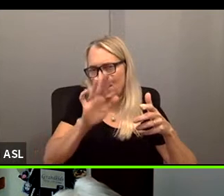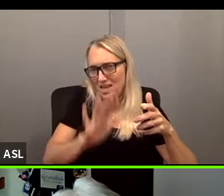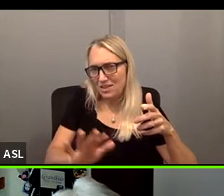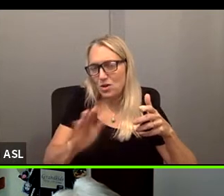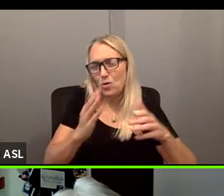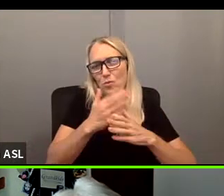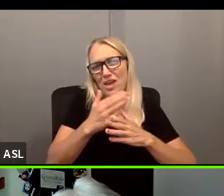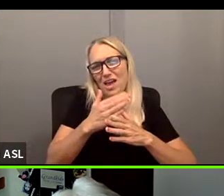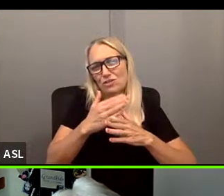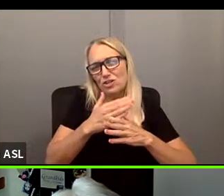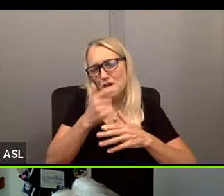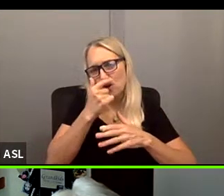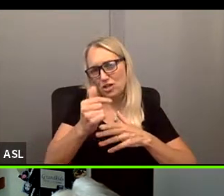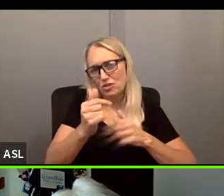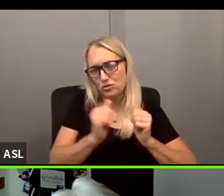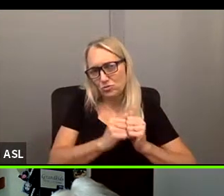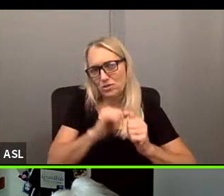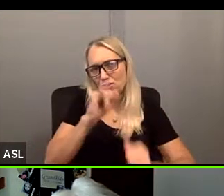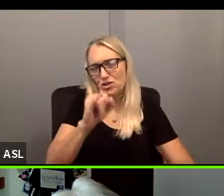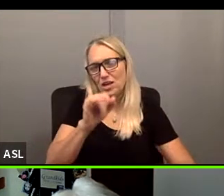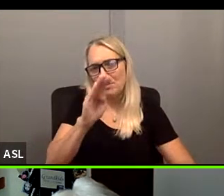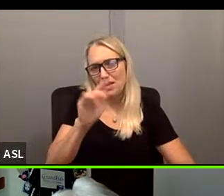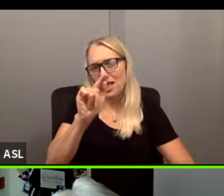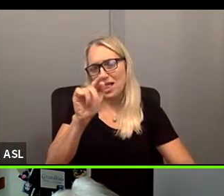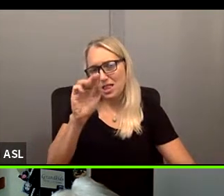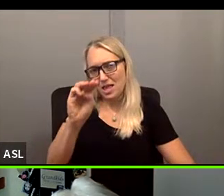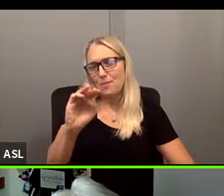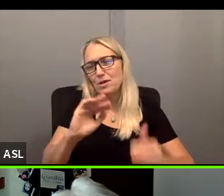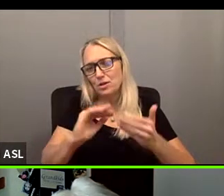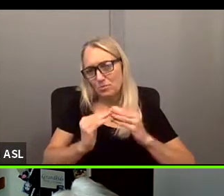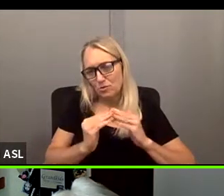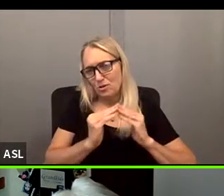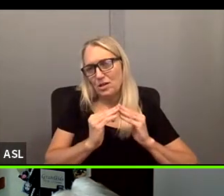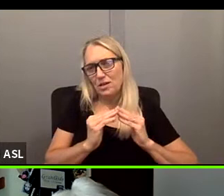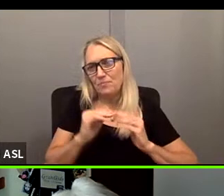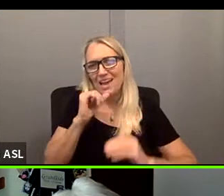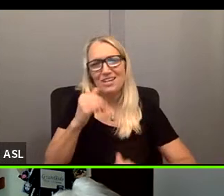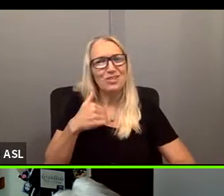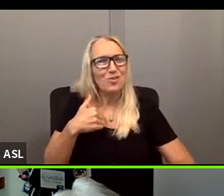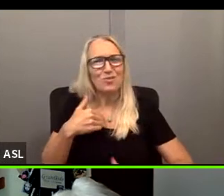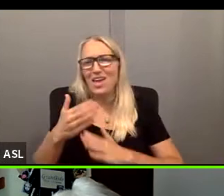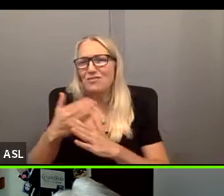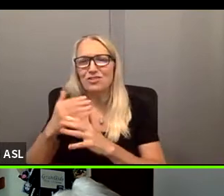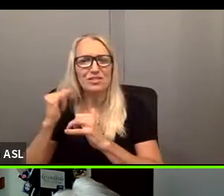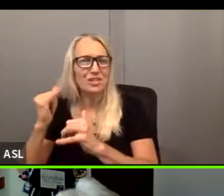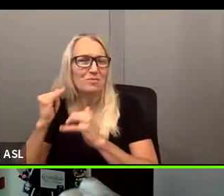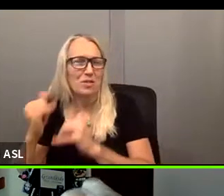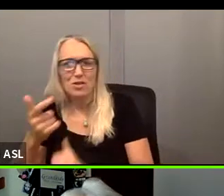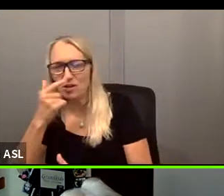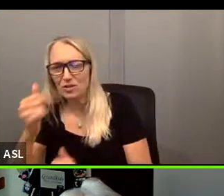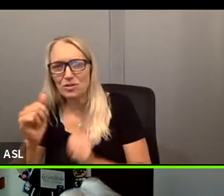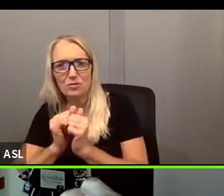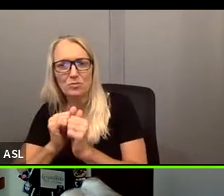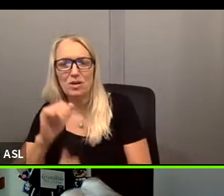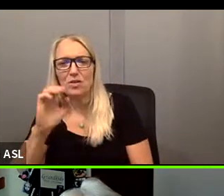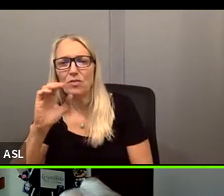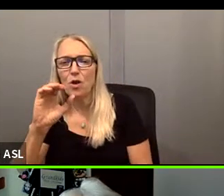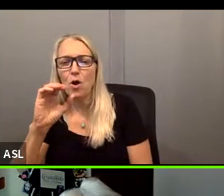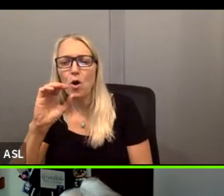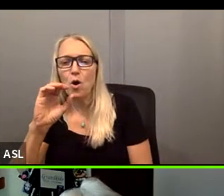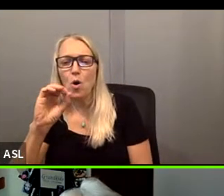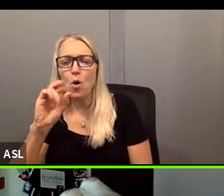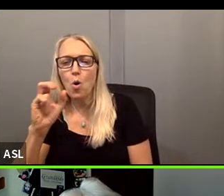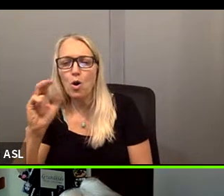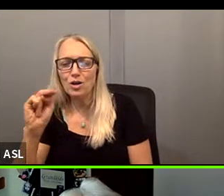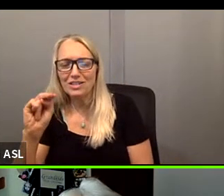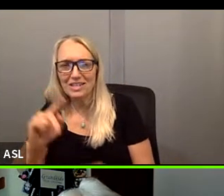shared interest with the JBLM community. I do not have a shared interest with Ording or Edenville, which are also